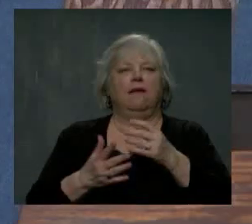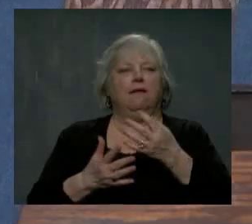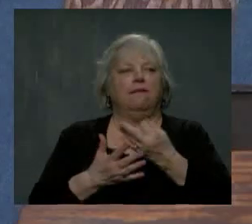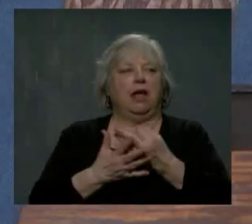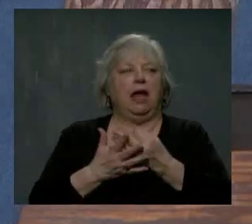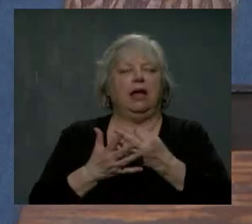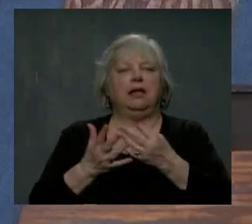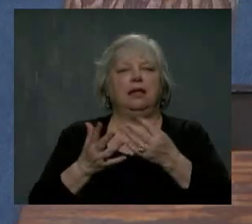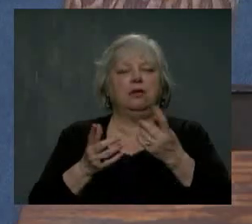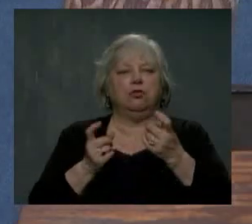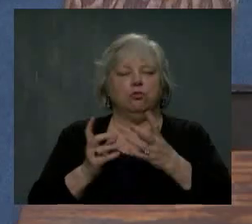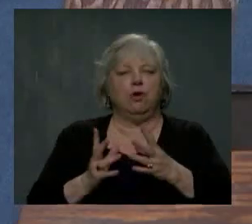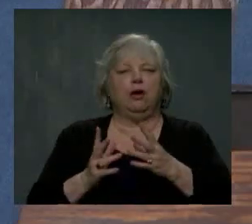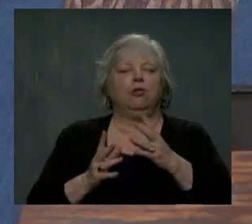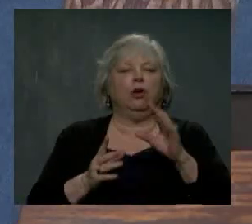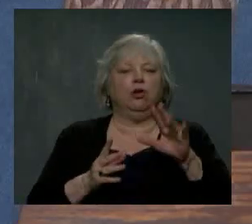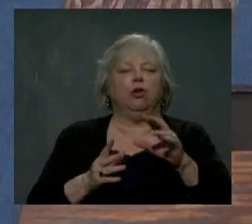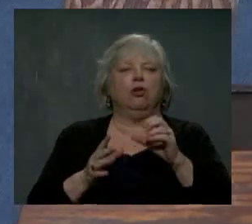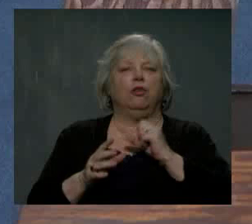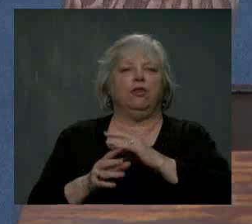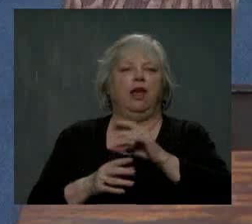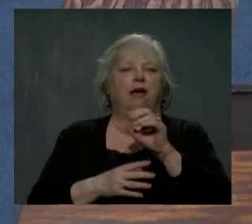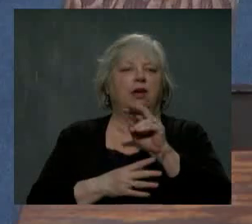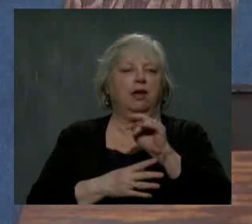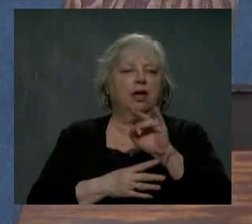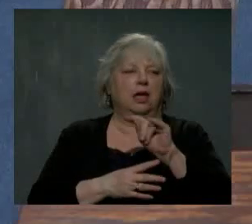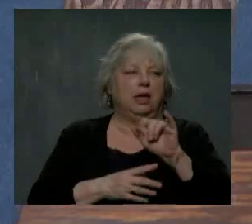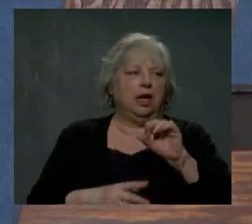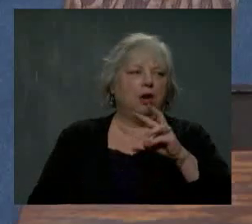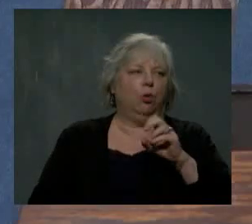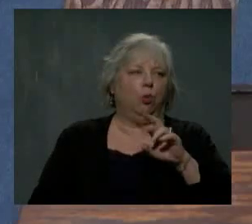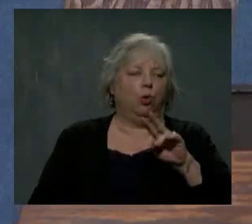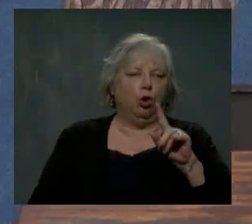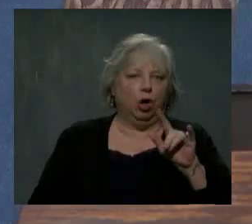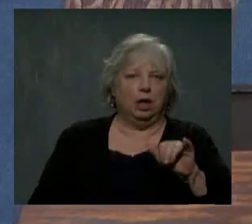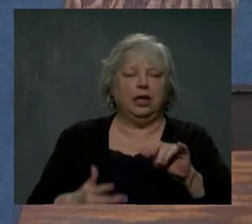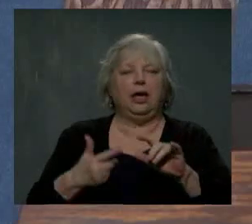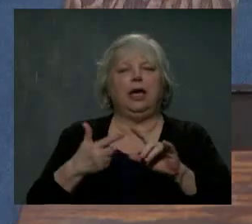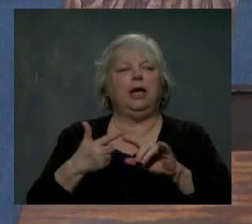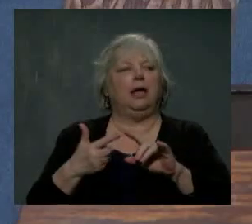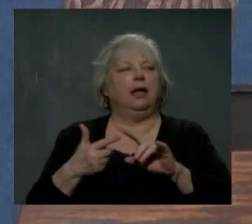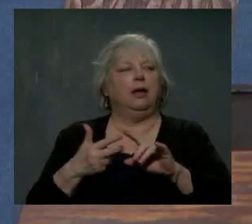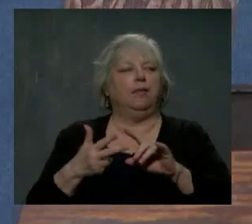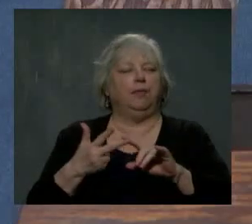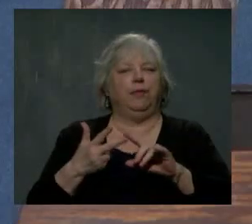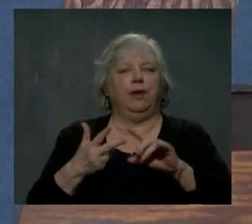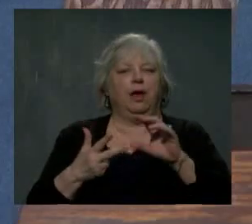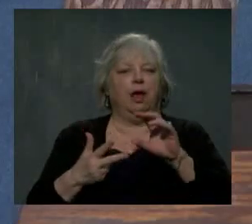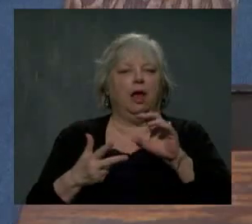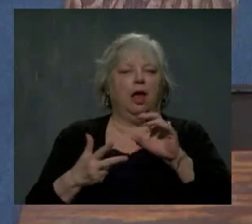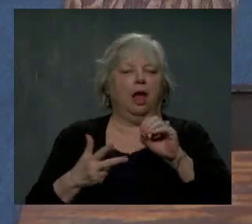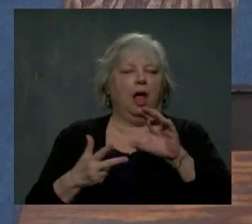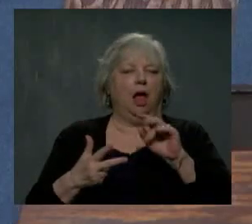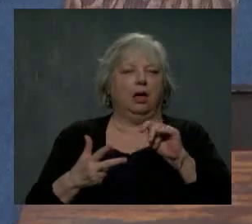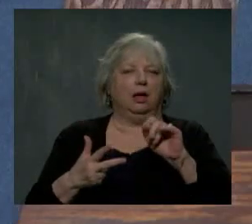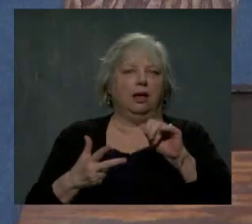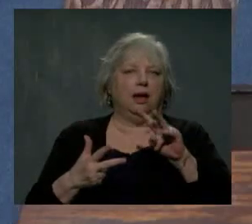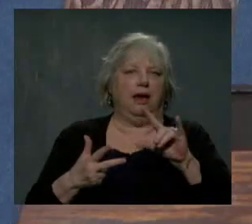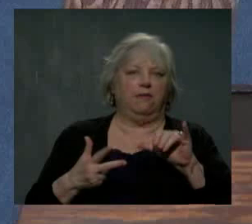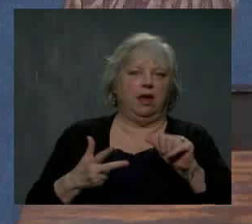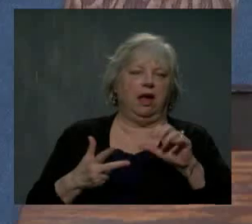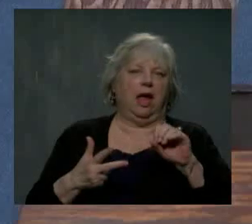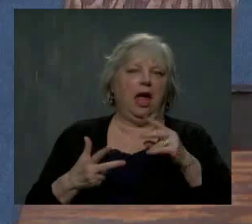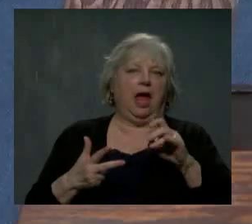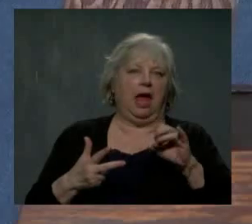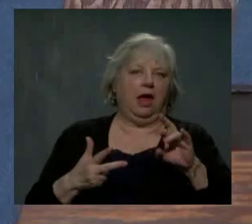superb staff, including Anita Worley, Comptroller, the accounting and reporting staff, including Octavia Ashford,